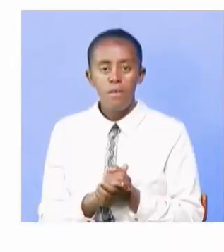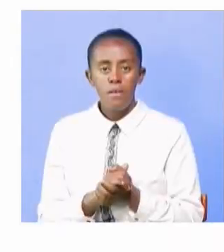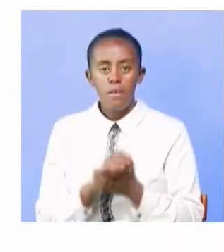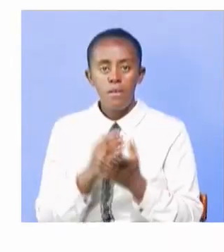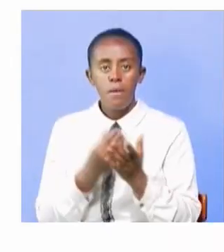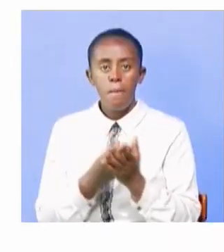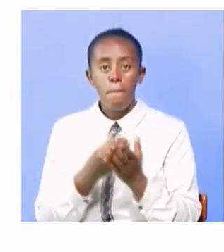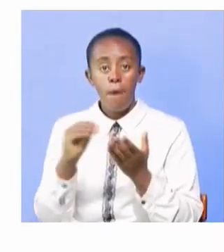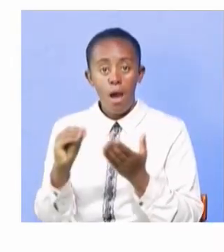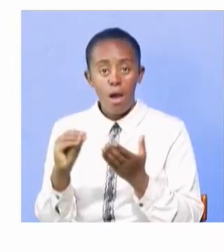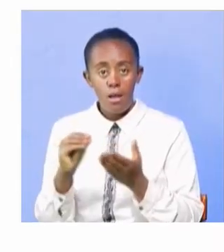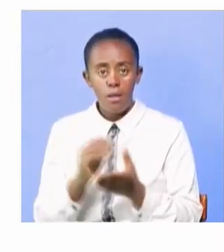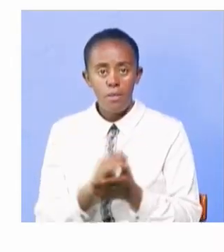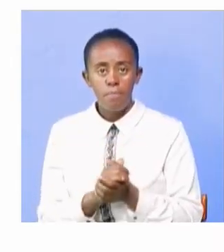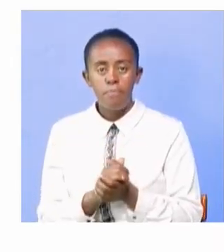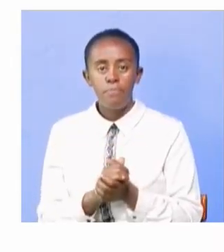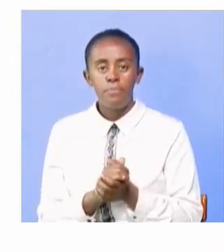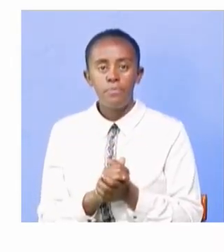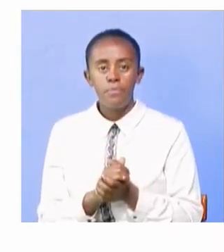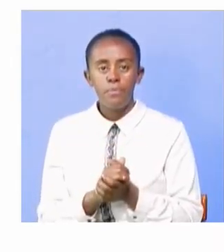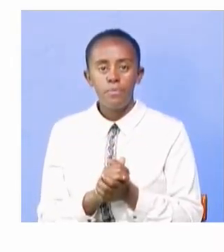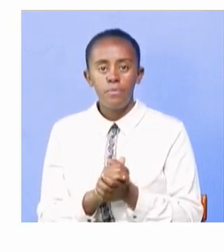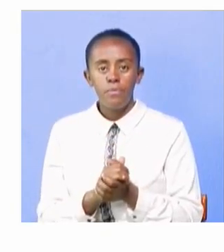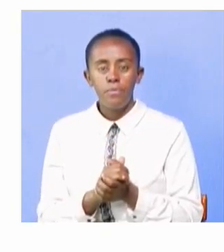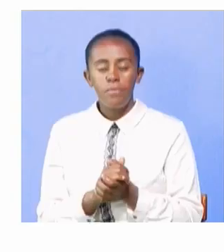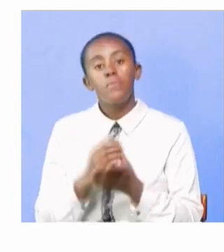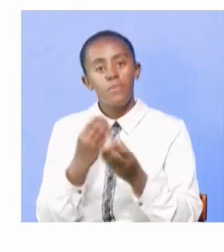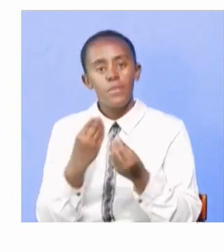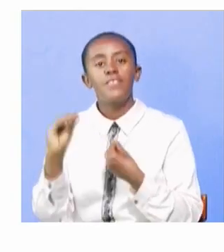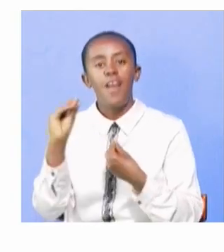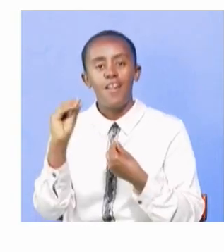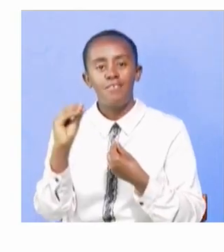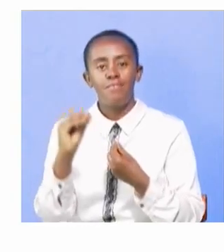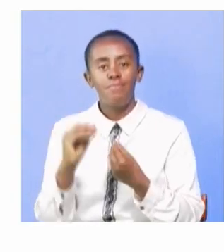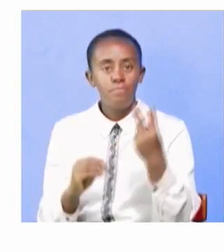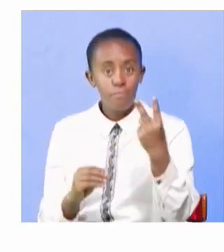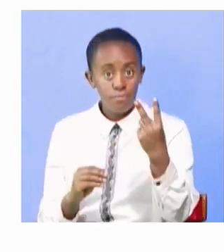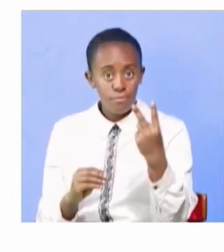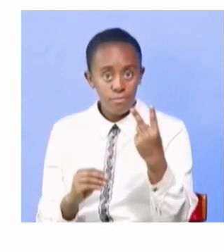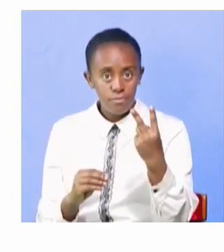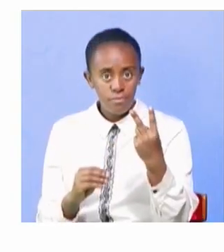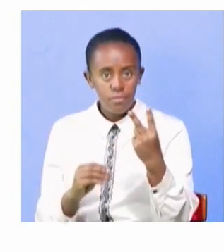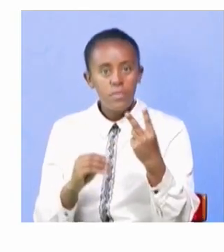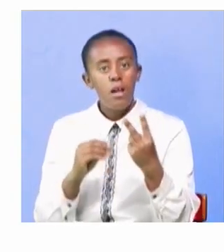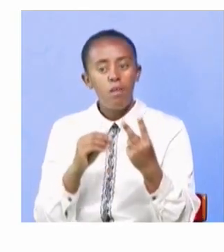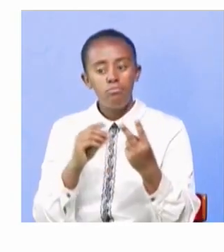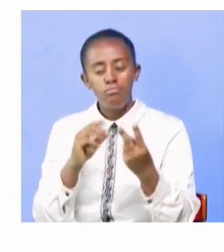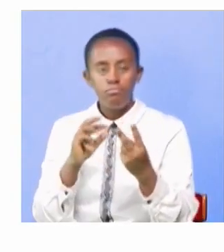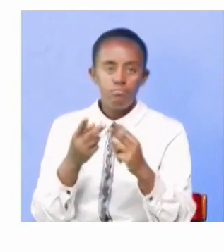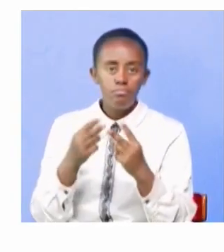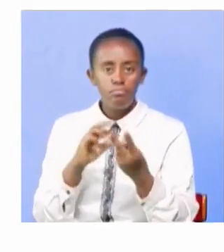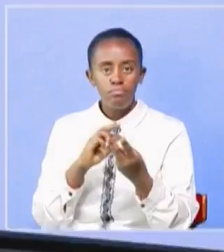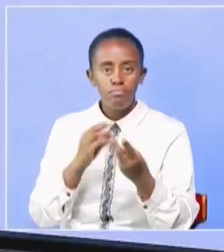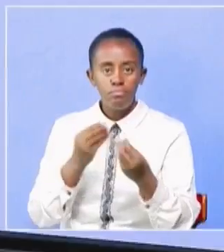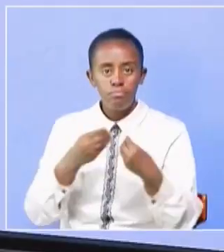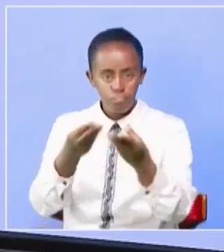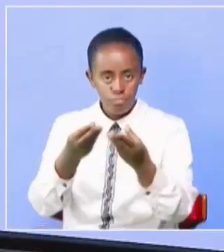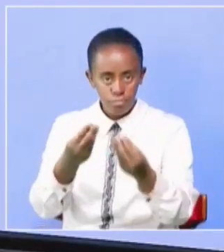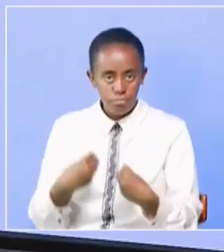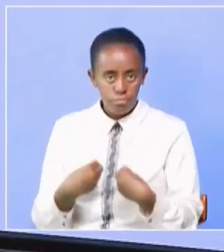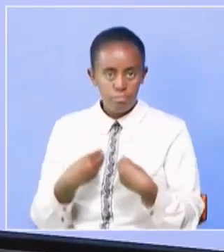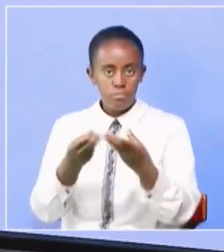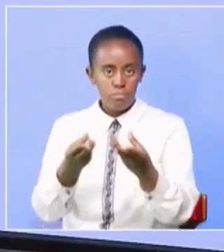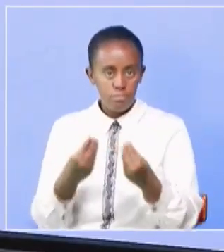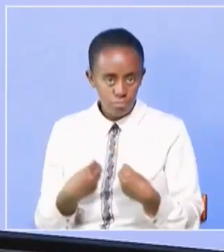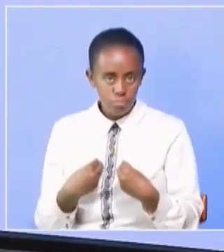buy, sell. If you see here, they are reciprocal. Give or take. That is